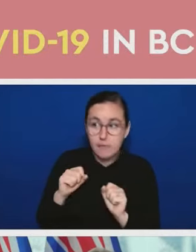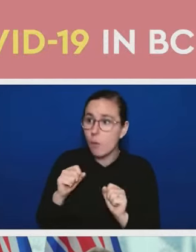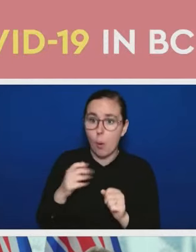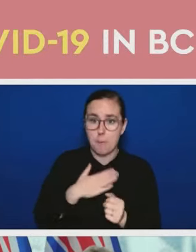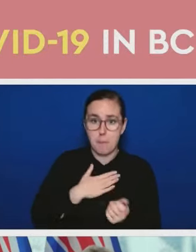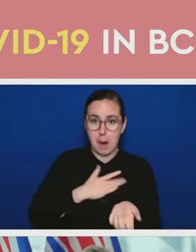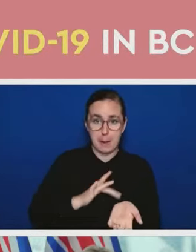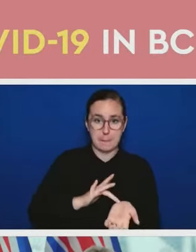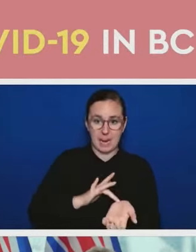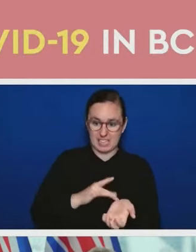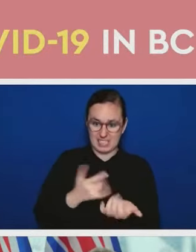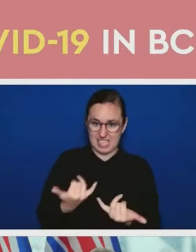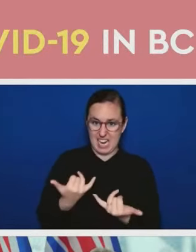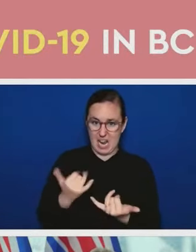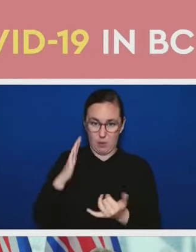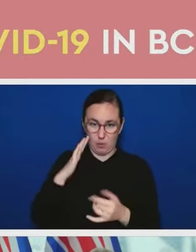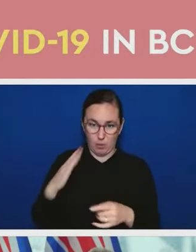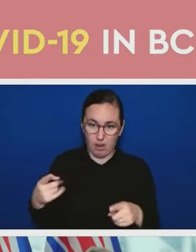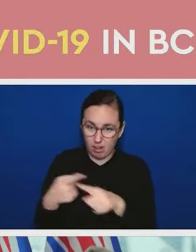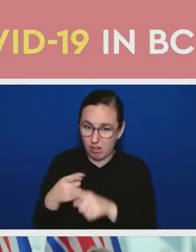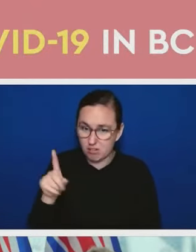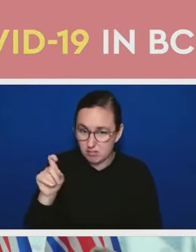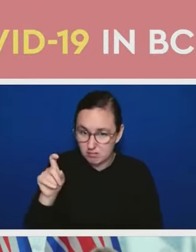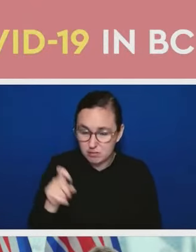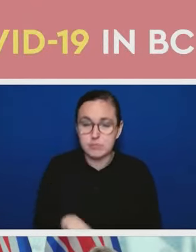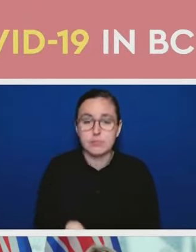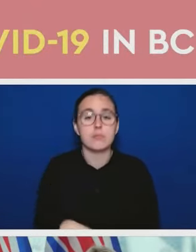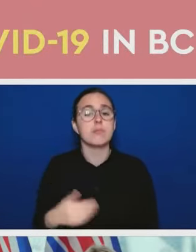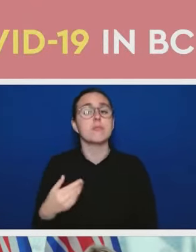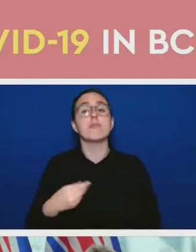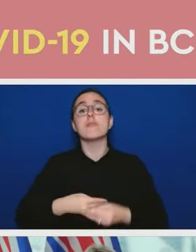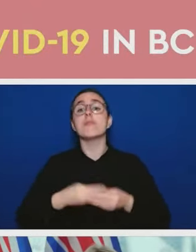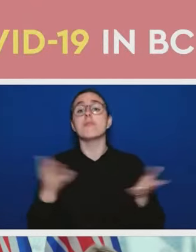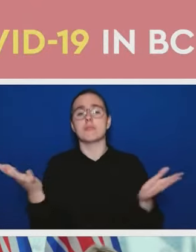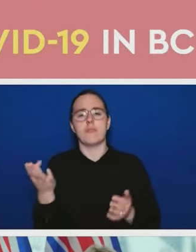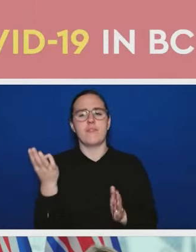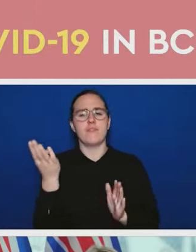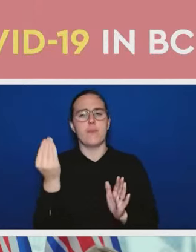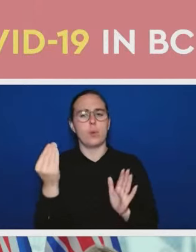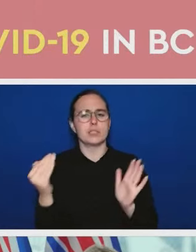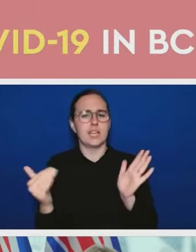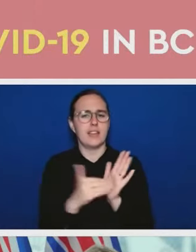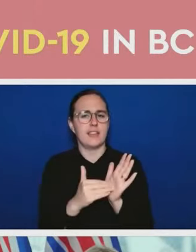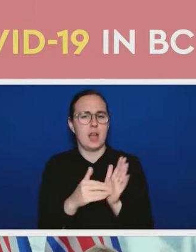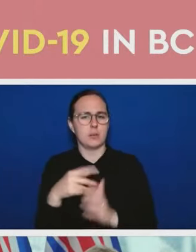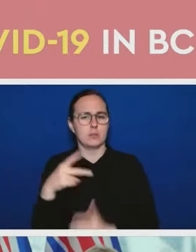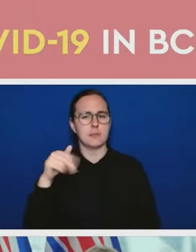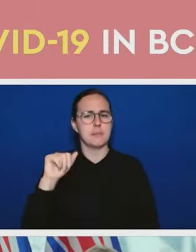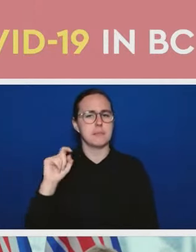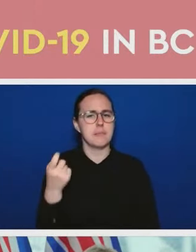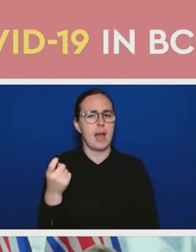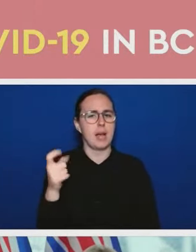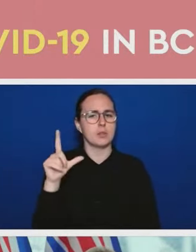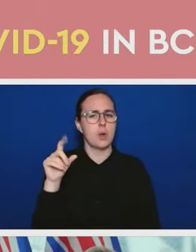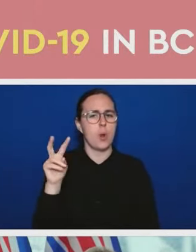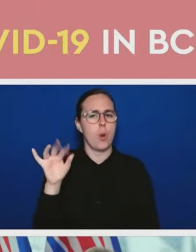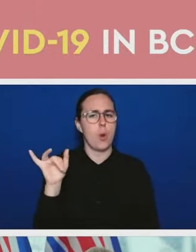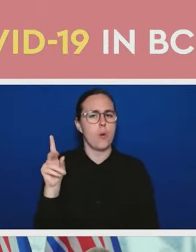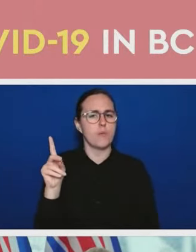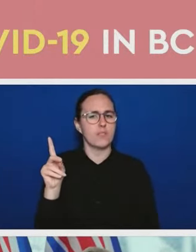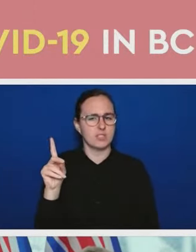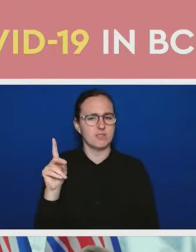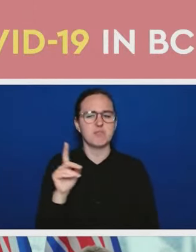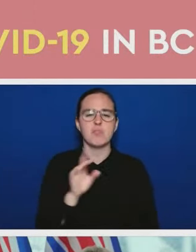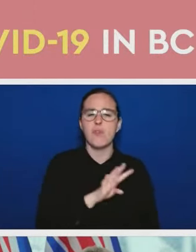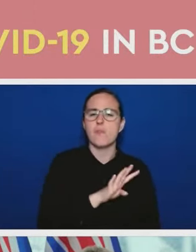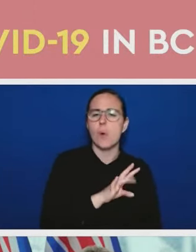doses of treatment courses of Paxlovid already. About 47 to 50% of people who